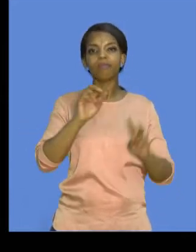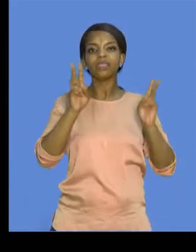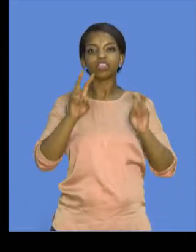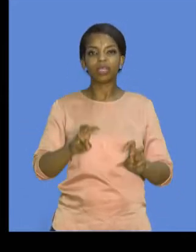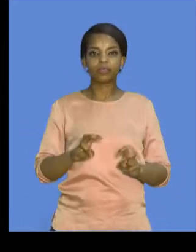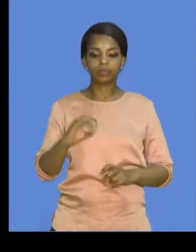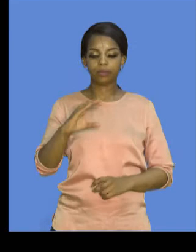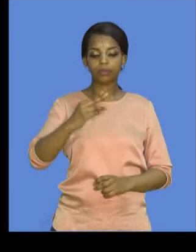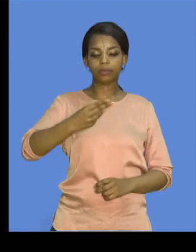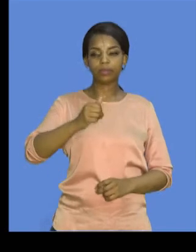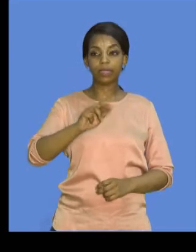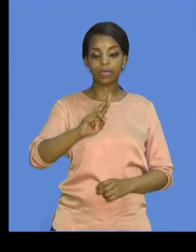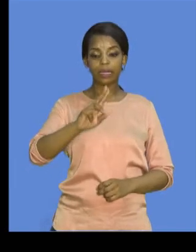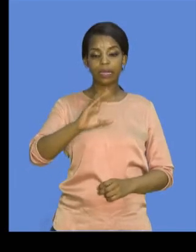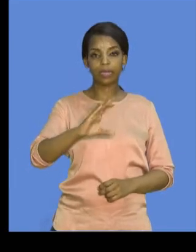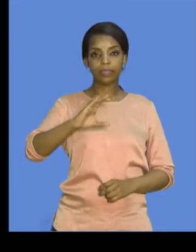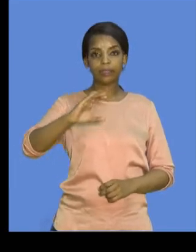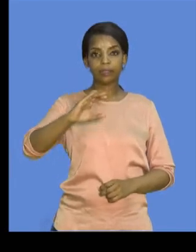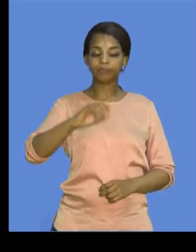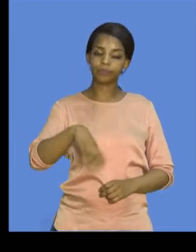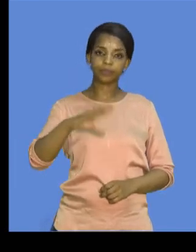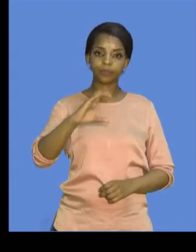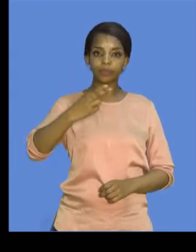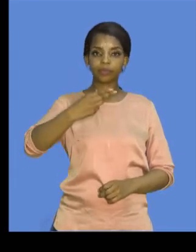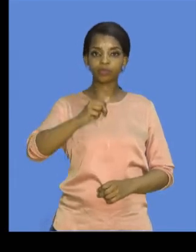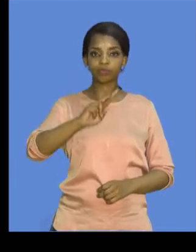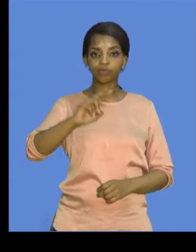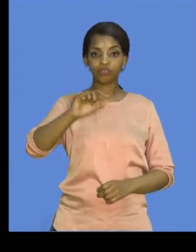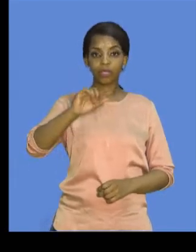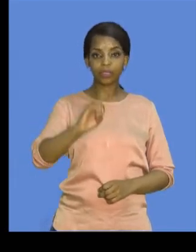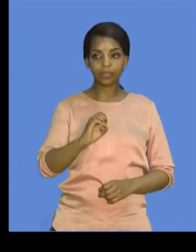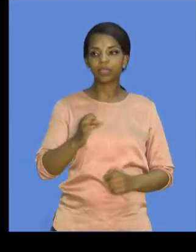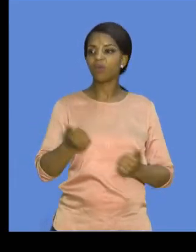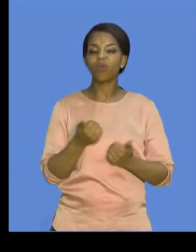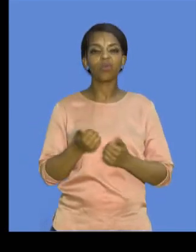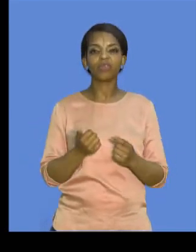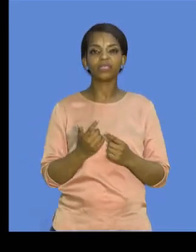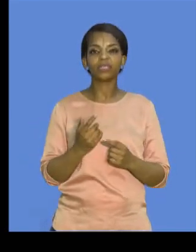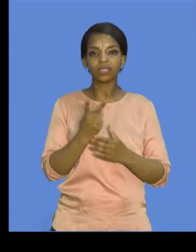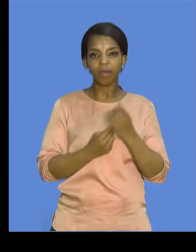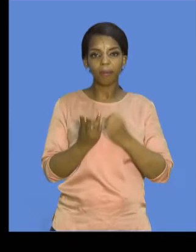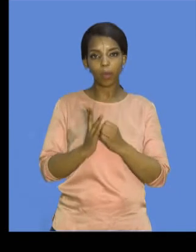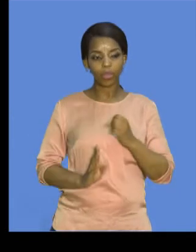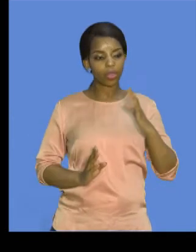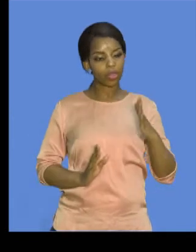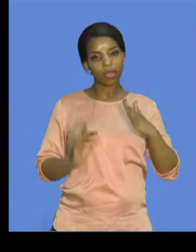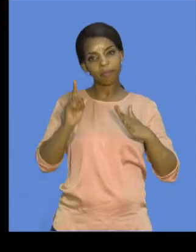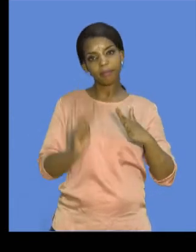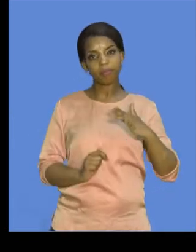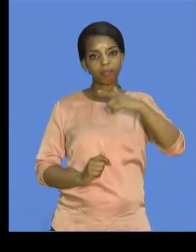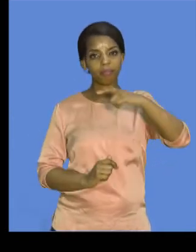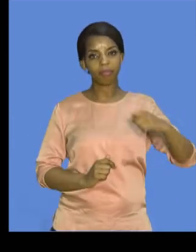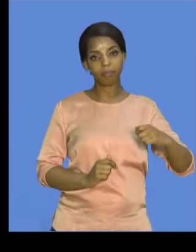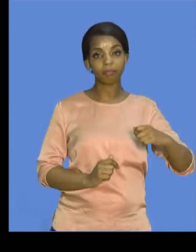in nature, all right? Okay, so there is an attraction force. We've already looked at that. So that's the direction of the net force